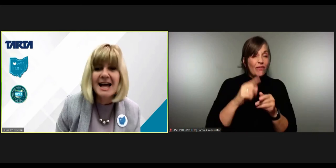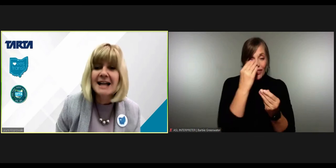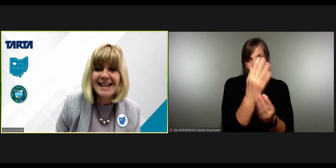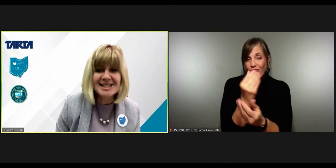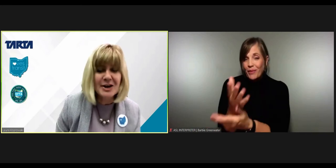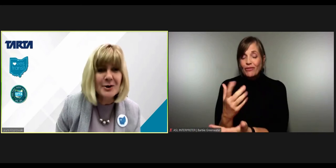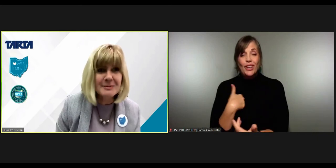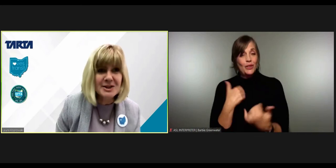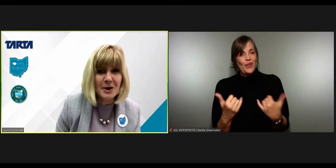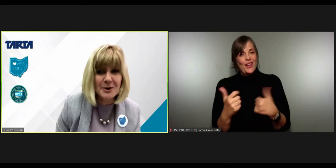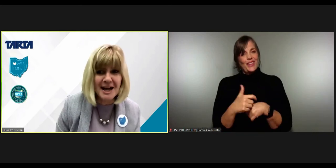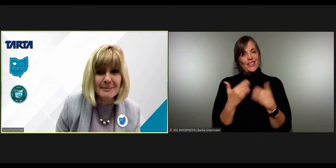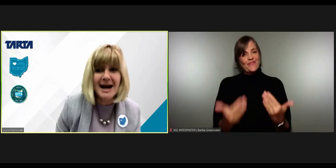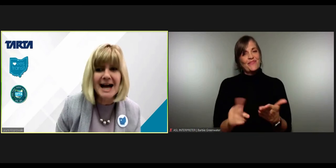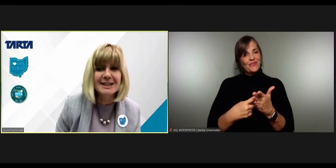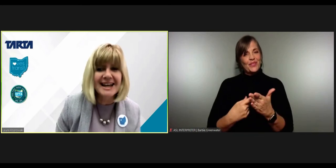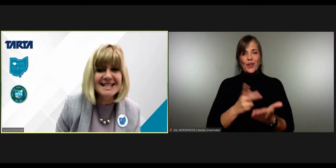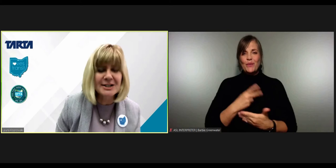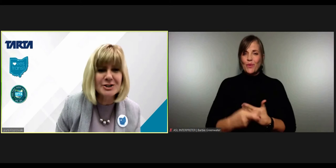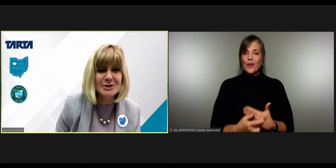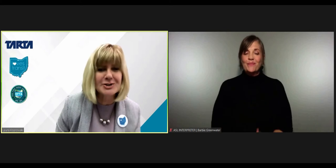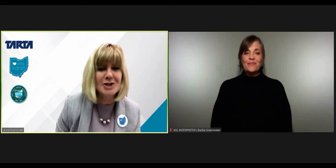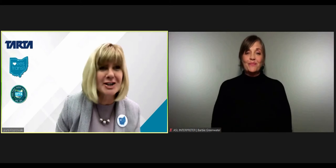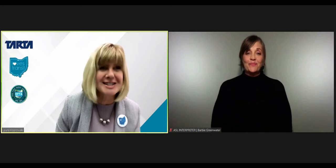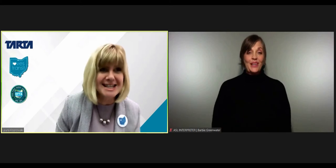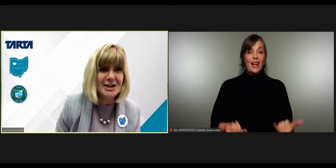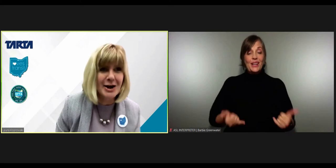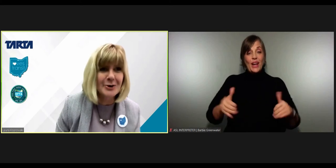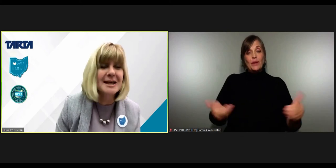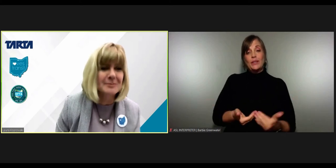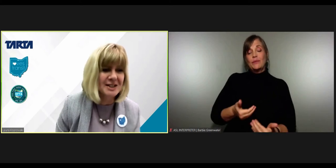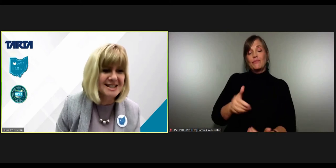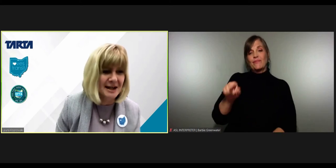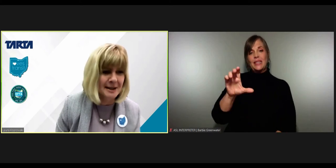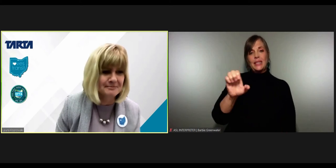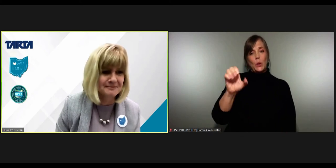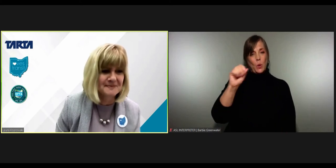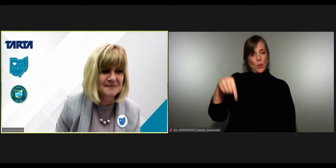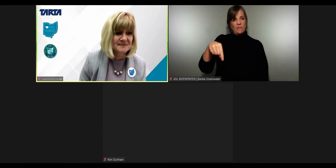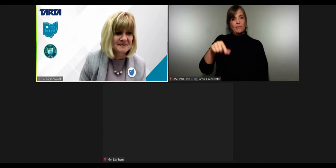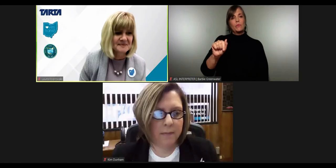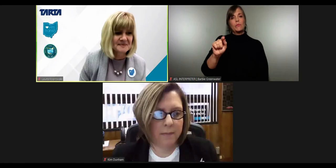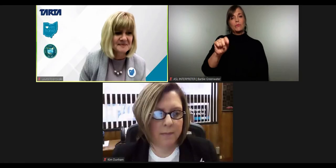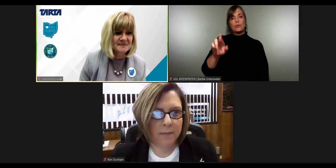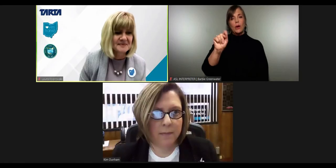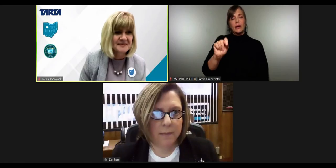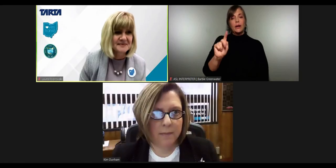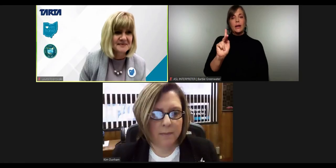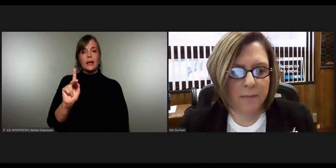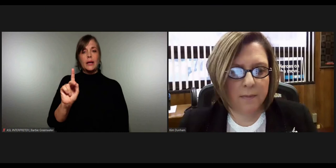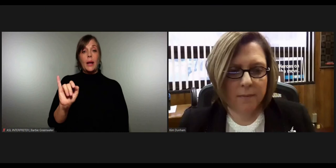time, let's get going with the program. I would like to introduce TARTA CEO Kimberly Dunham.